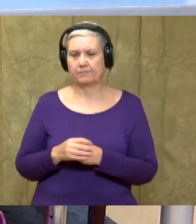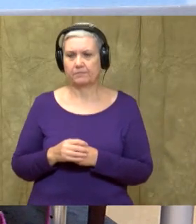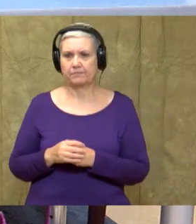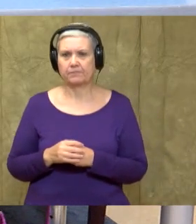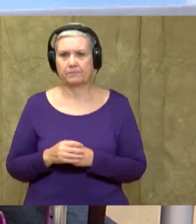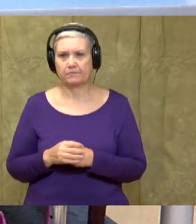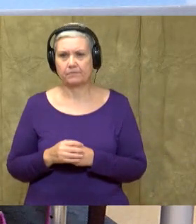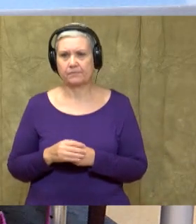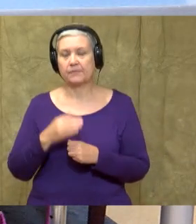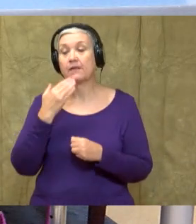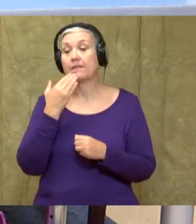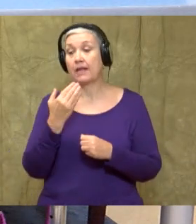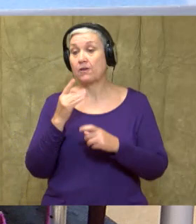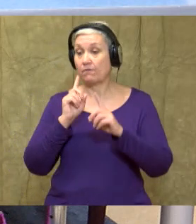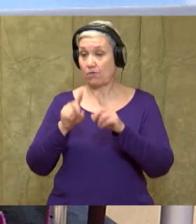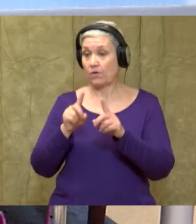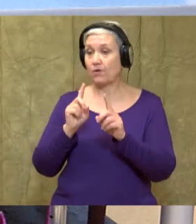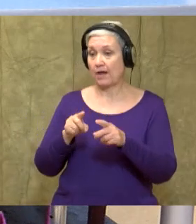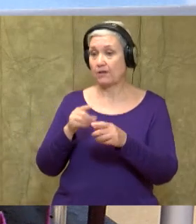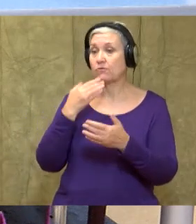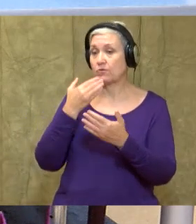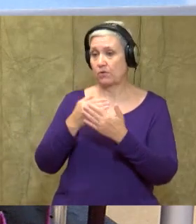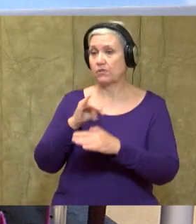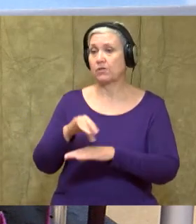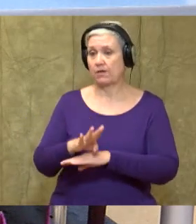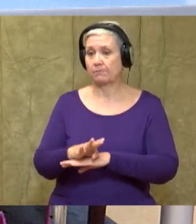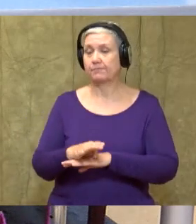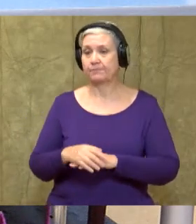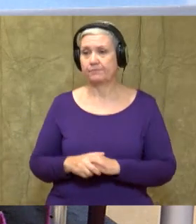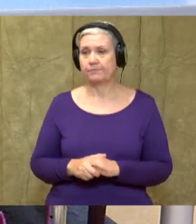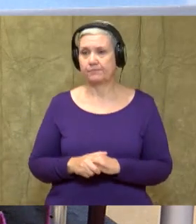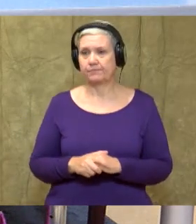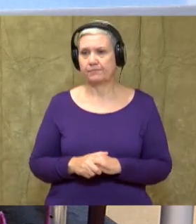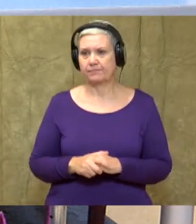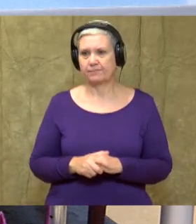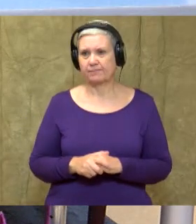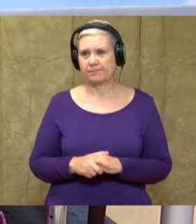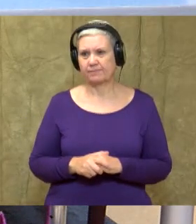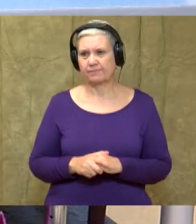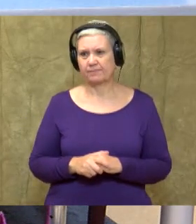and thank you for your answers out there. Good job. And most of them said I'm